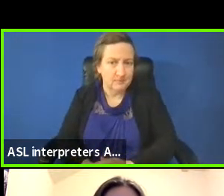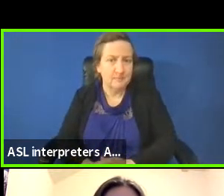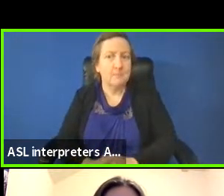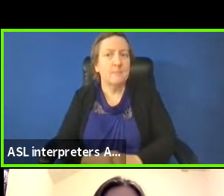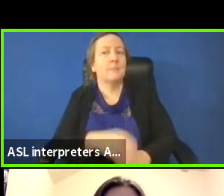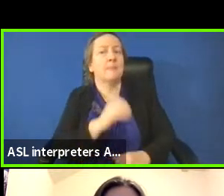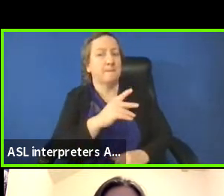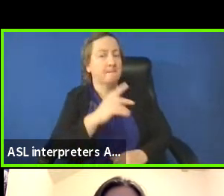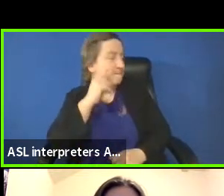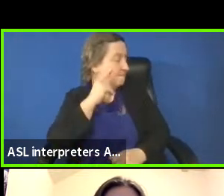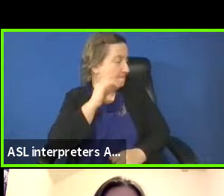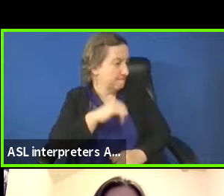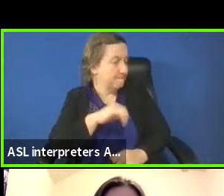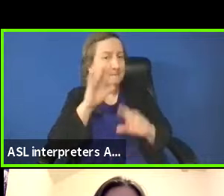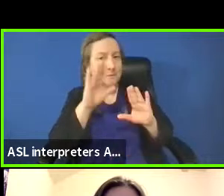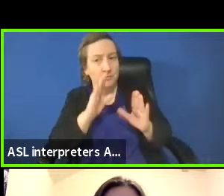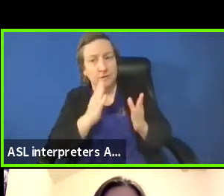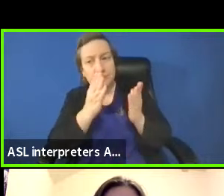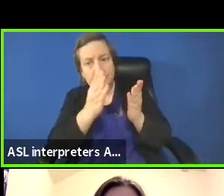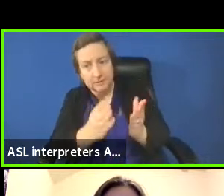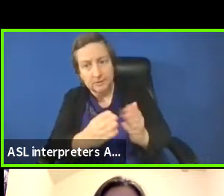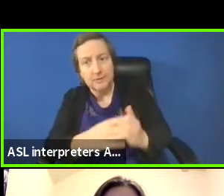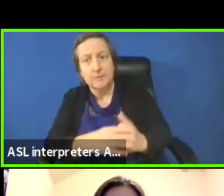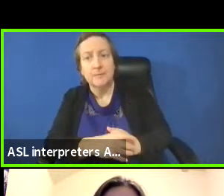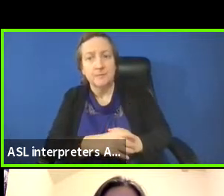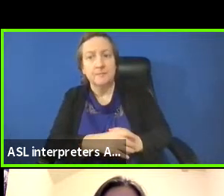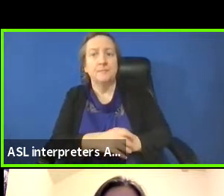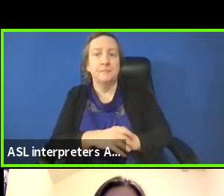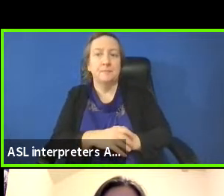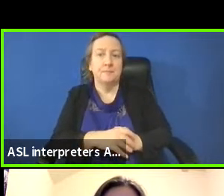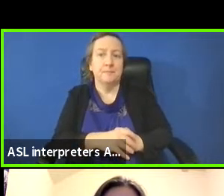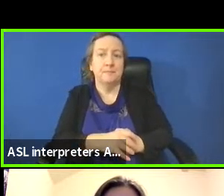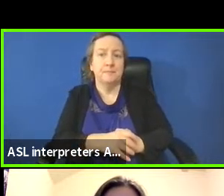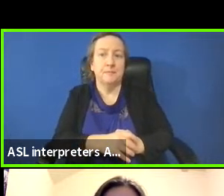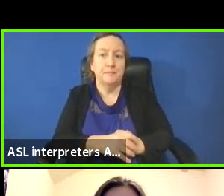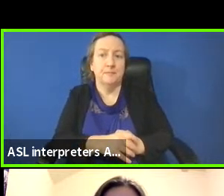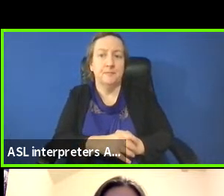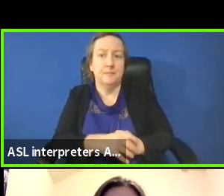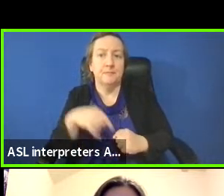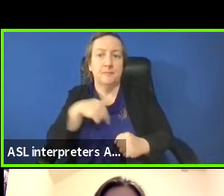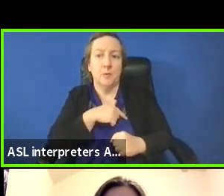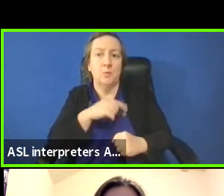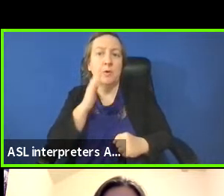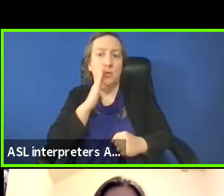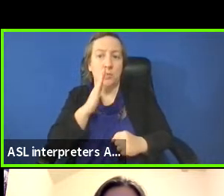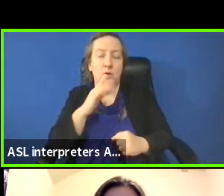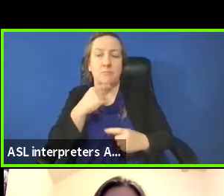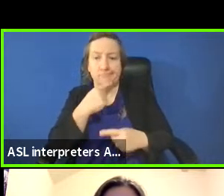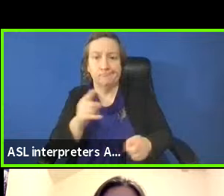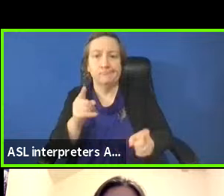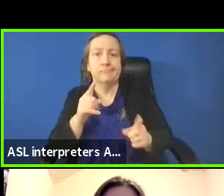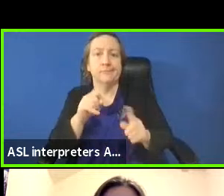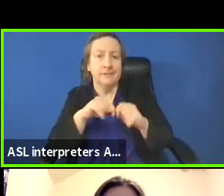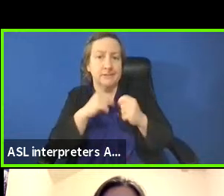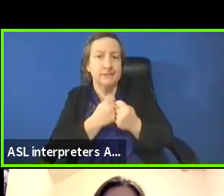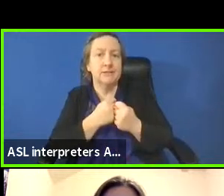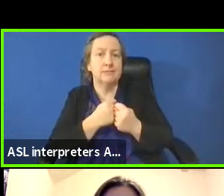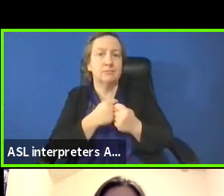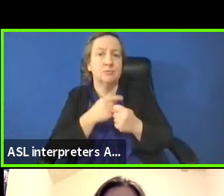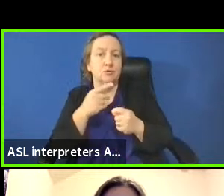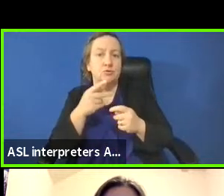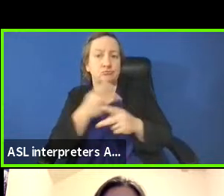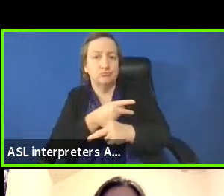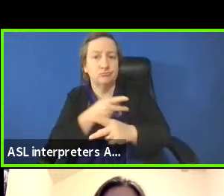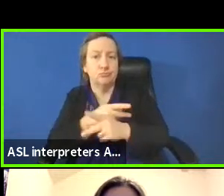I think it's a great suggestion, and we will task our team to look at